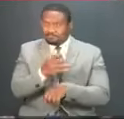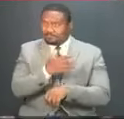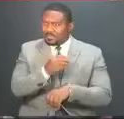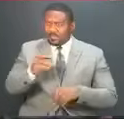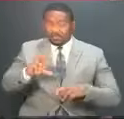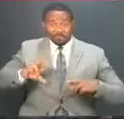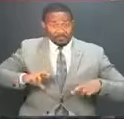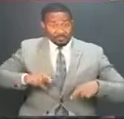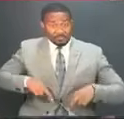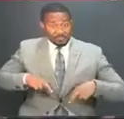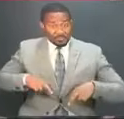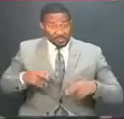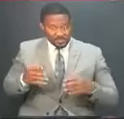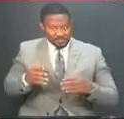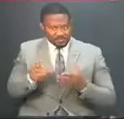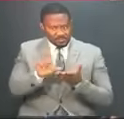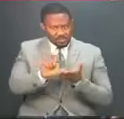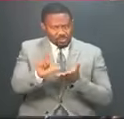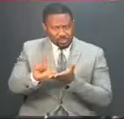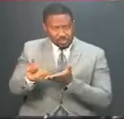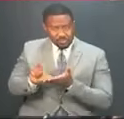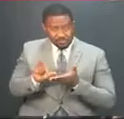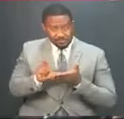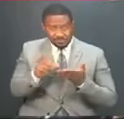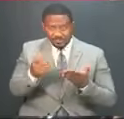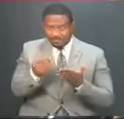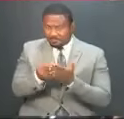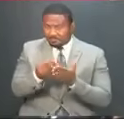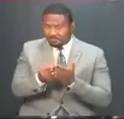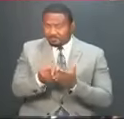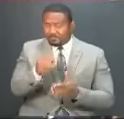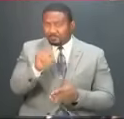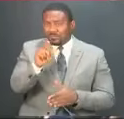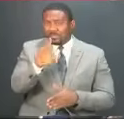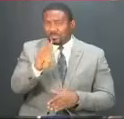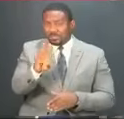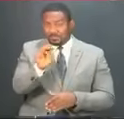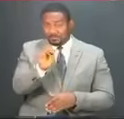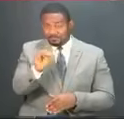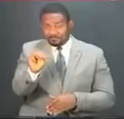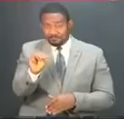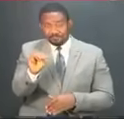Pensions on the allocations of the sum of